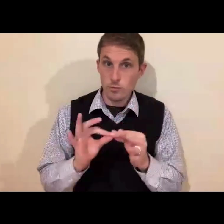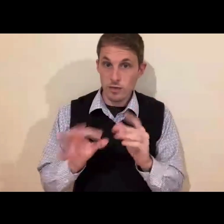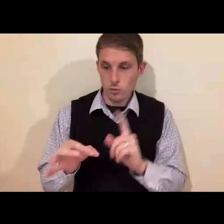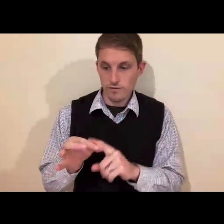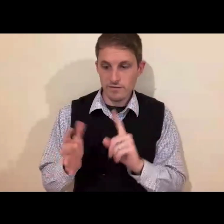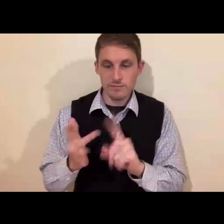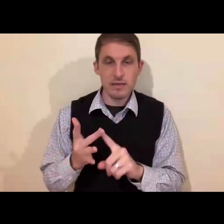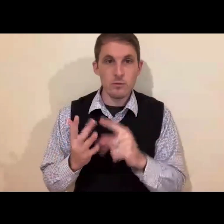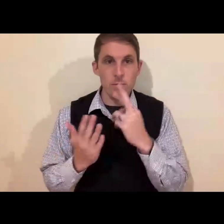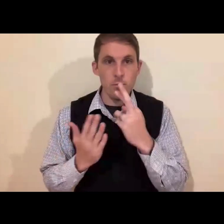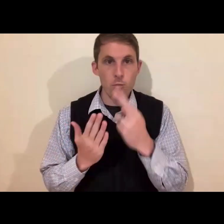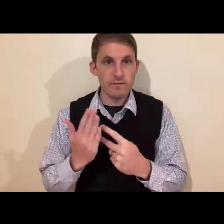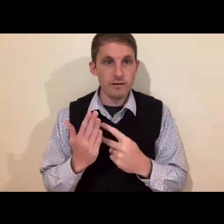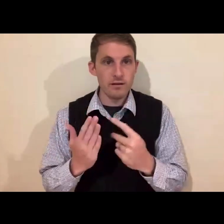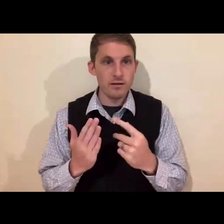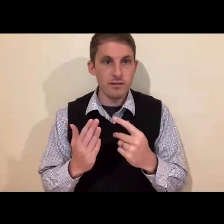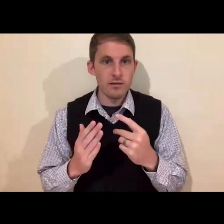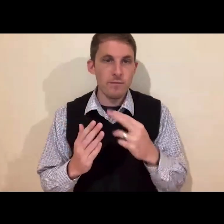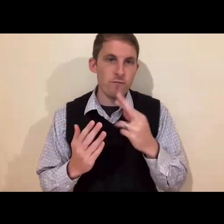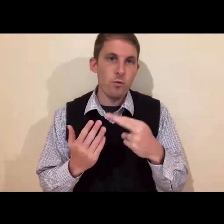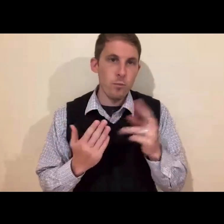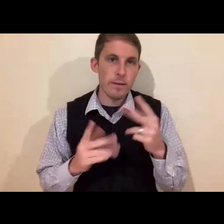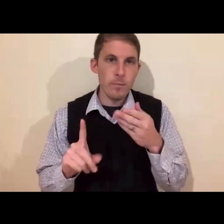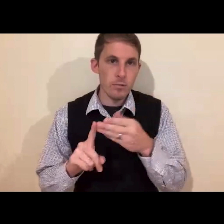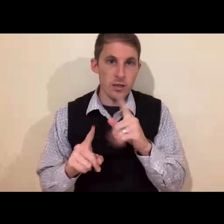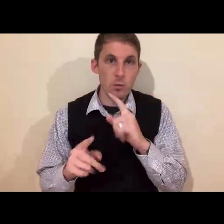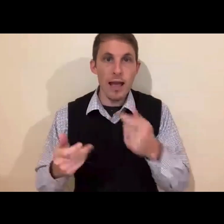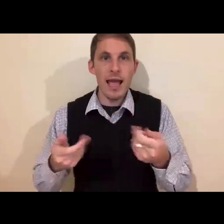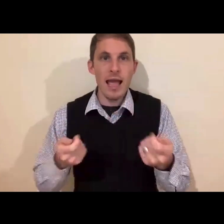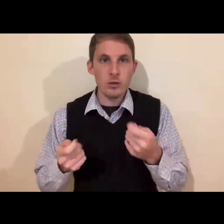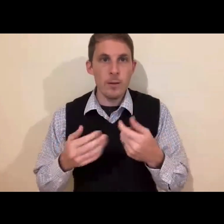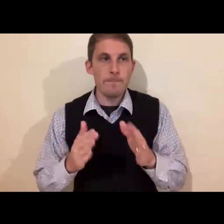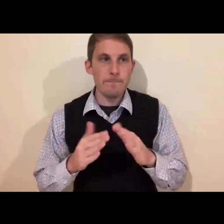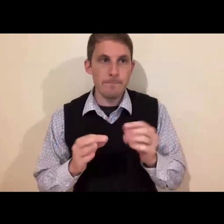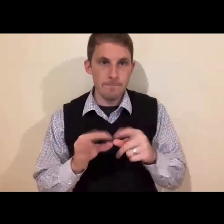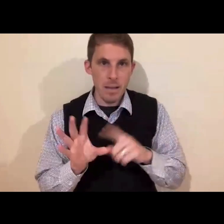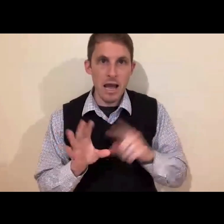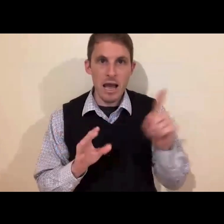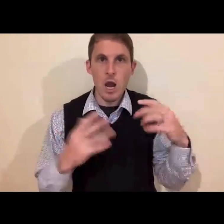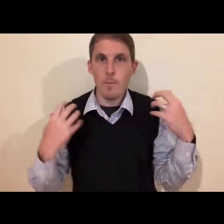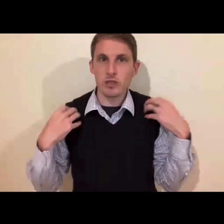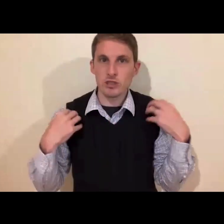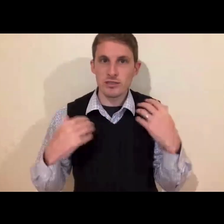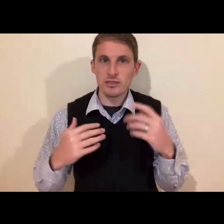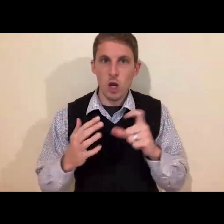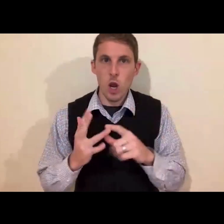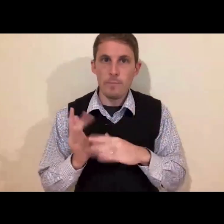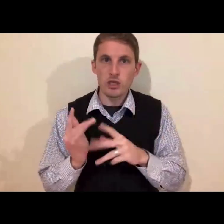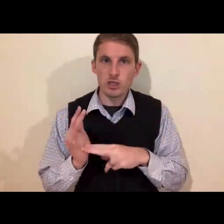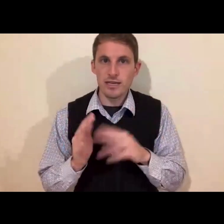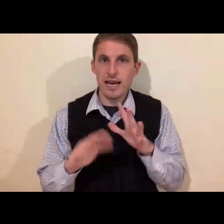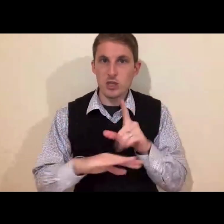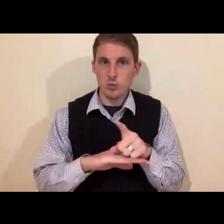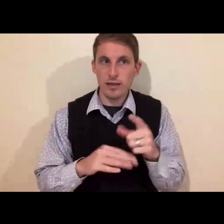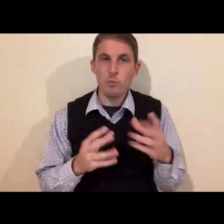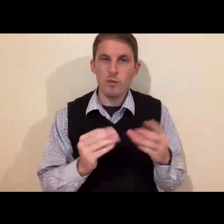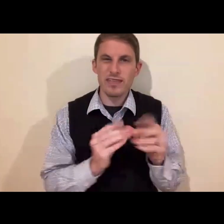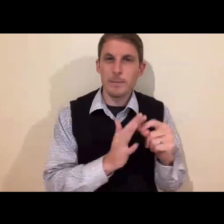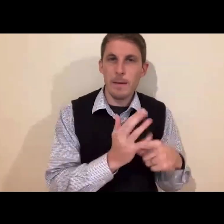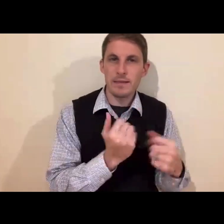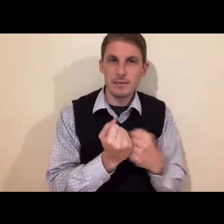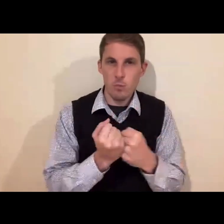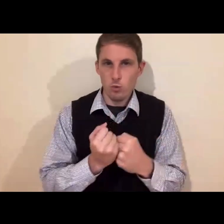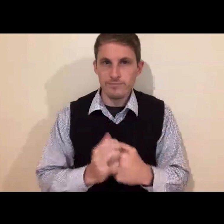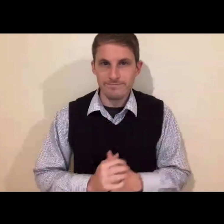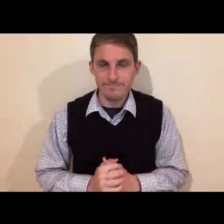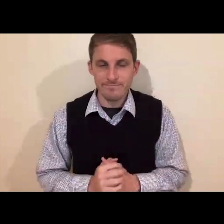reporting purposes will be handled by the Commission from next week with support from the department. We have